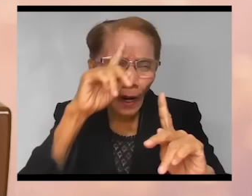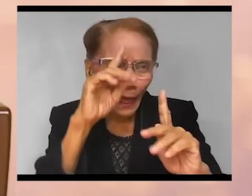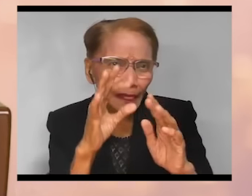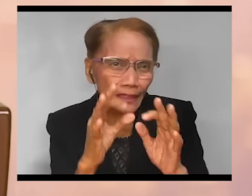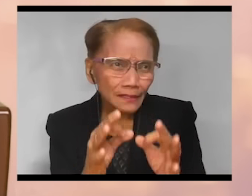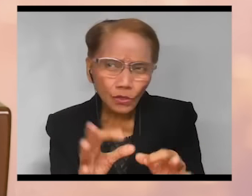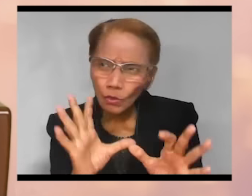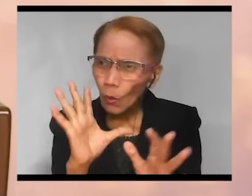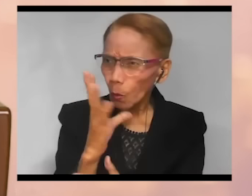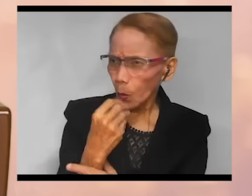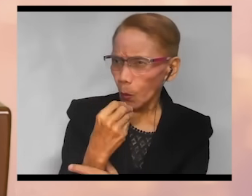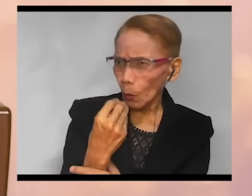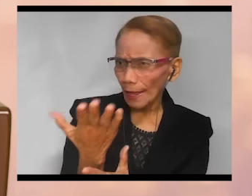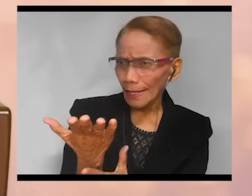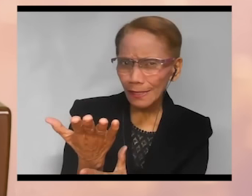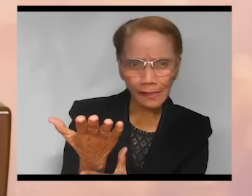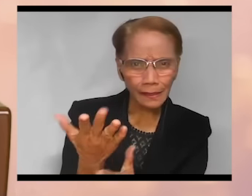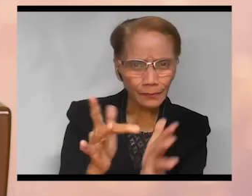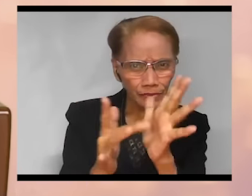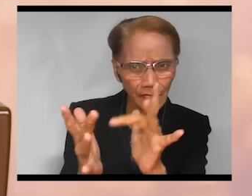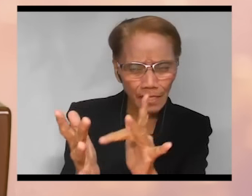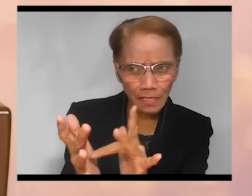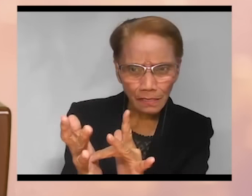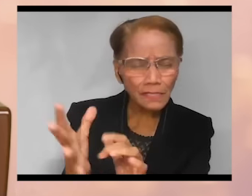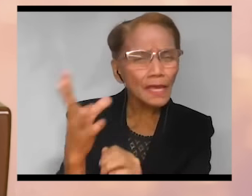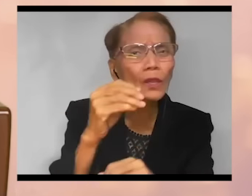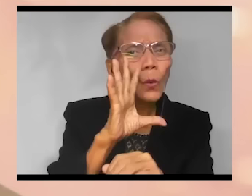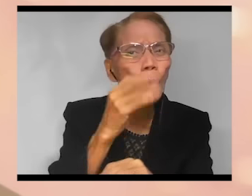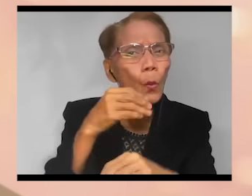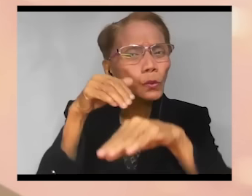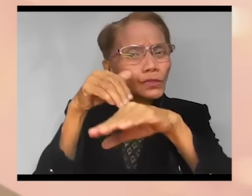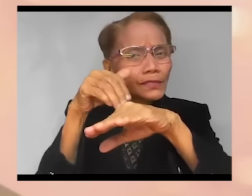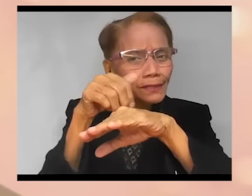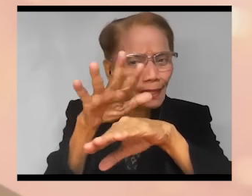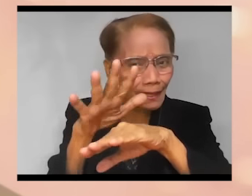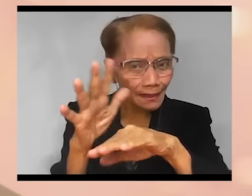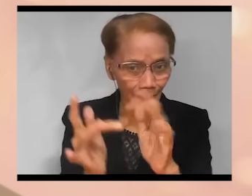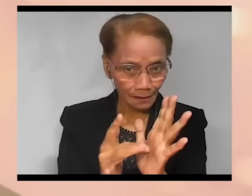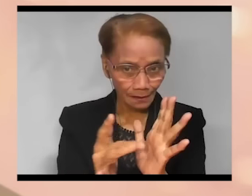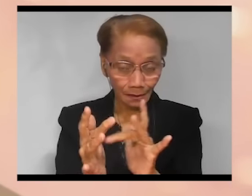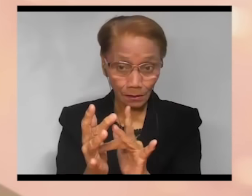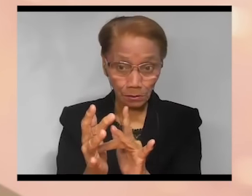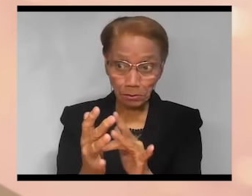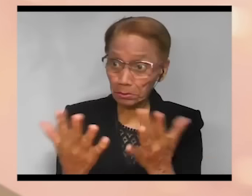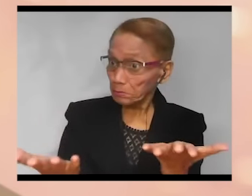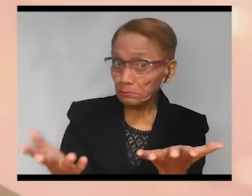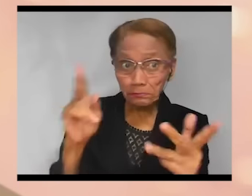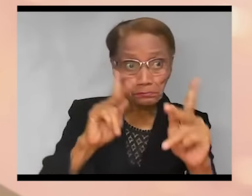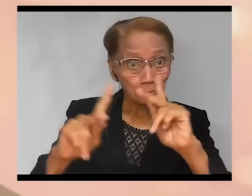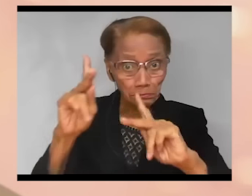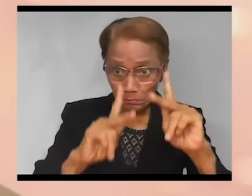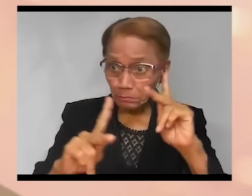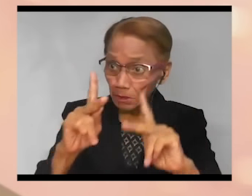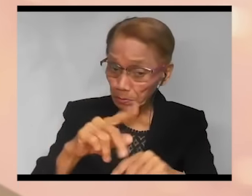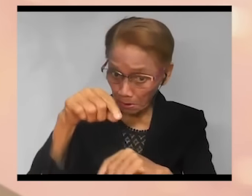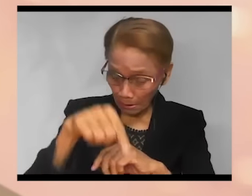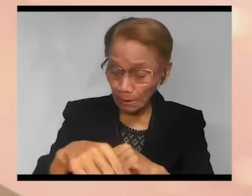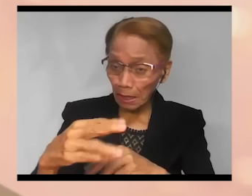is Jesus and who sent him. Okay? And people were in that